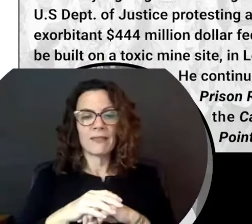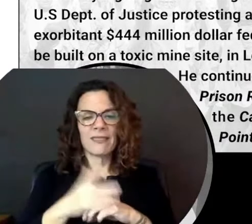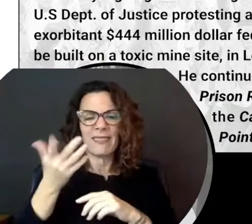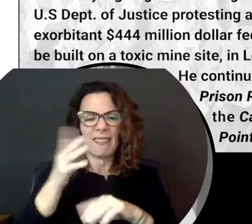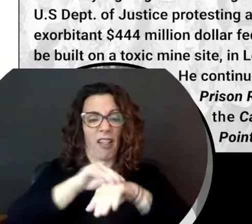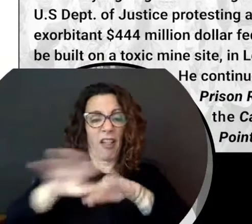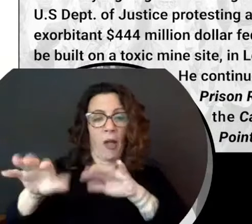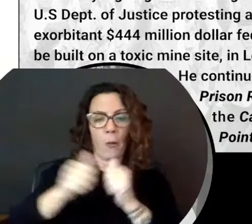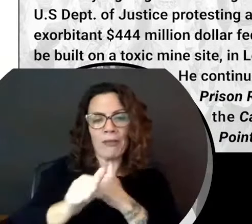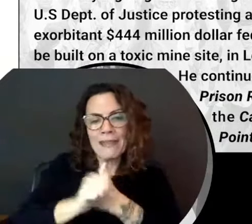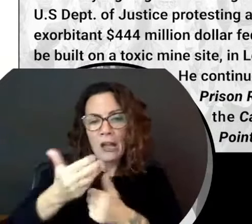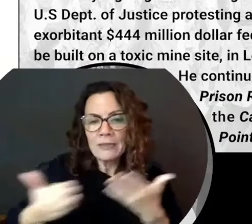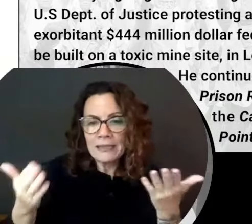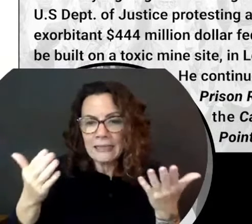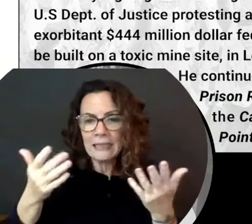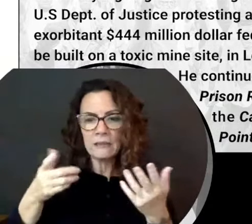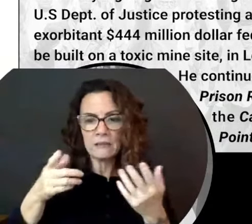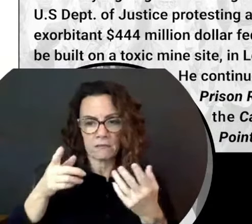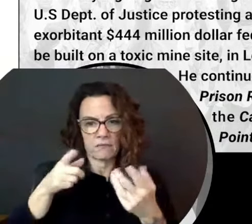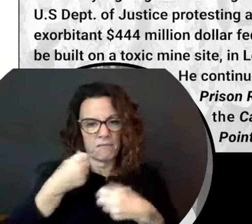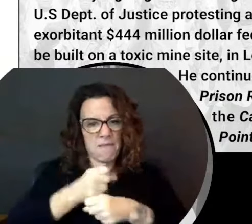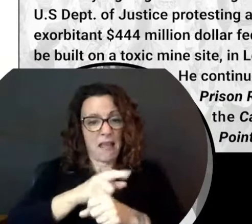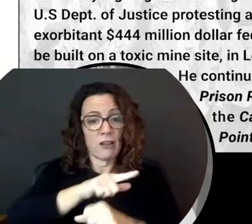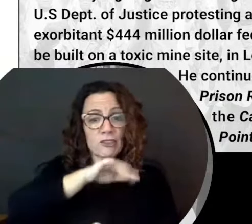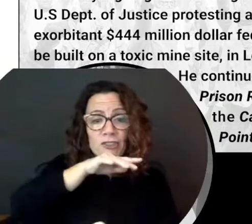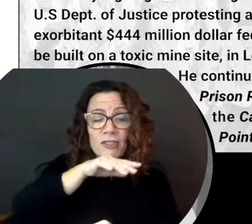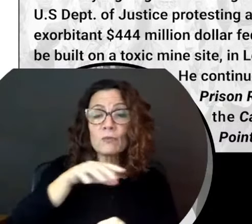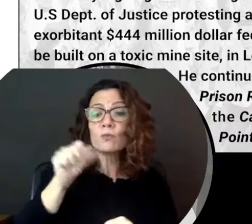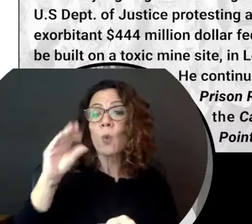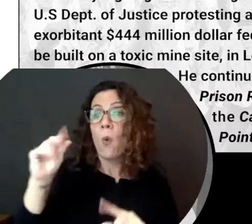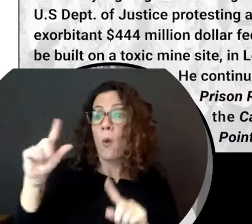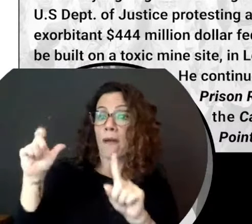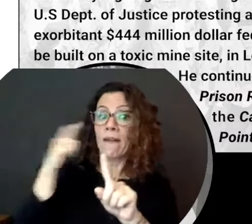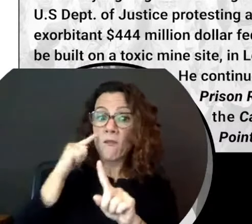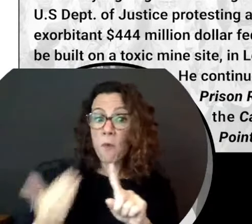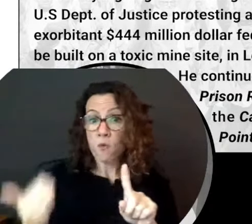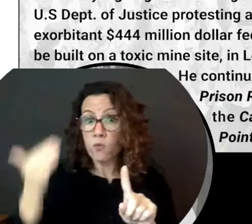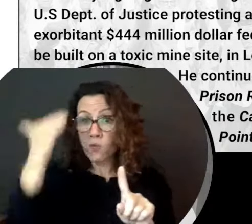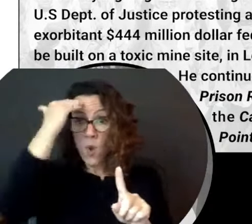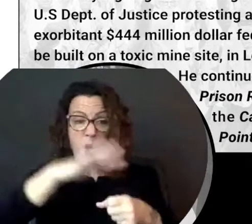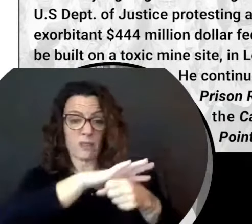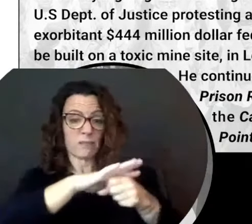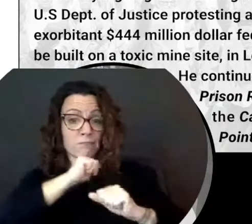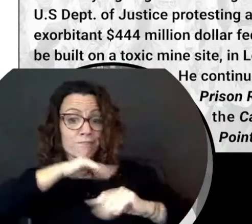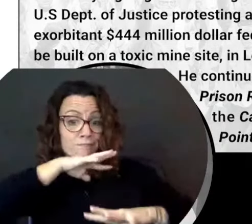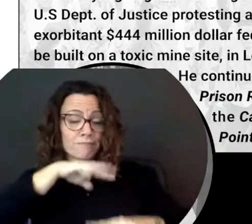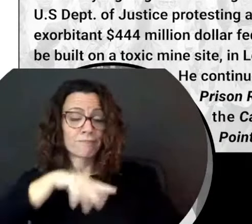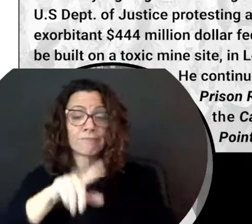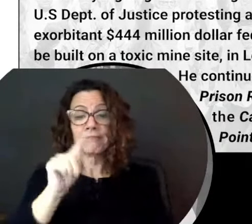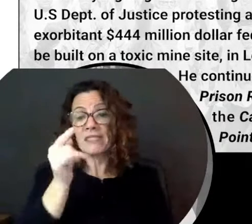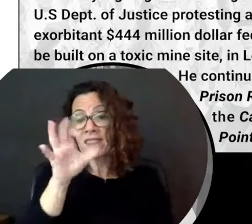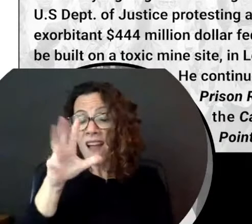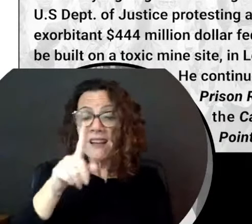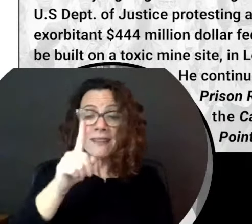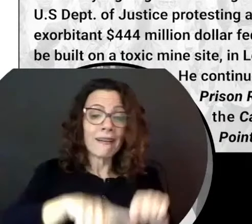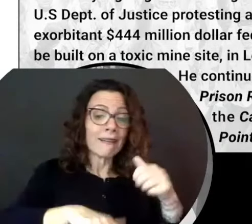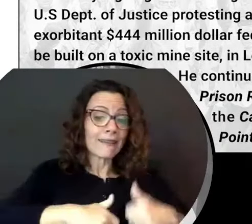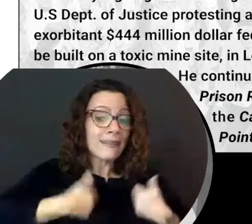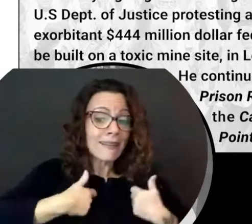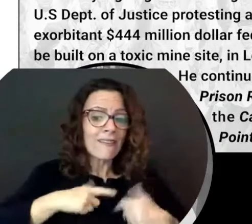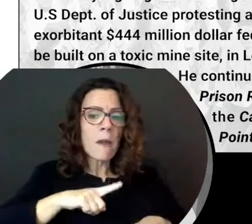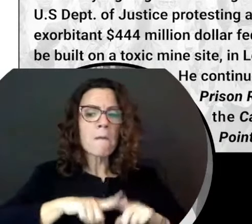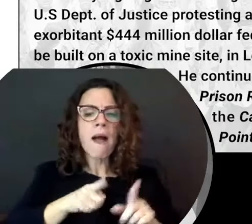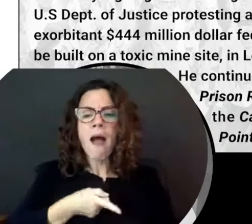it as poison land? This is the government's big secret that the prison industrial